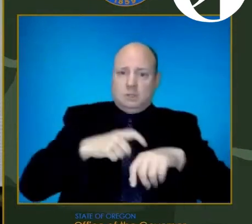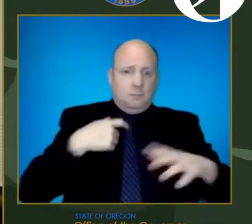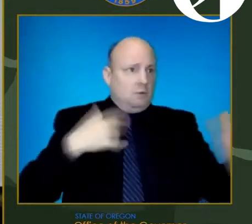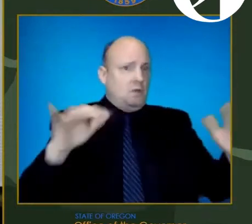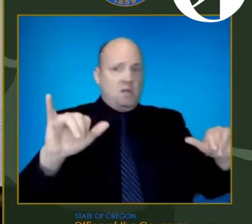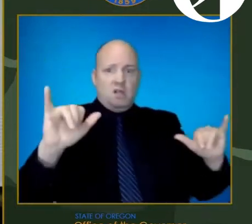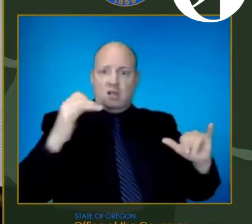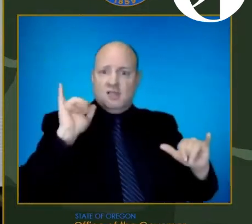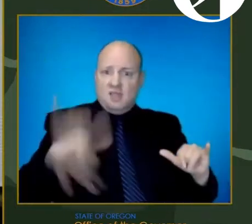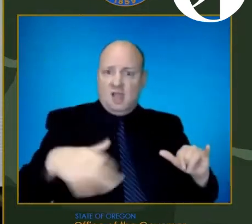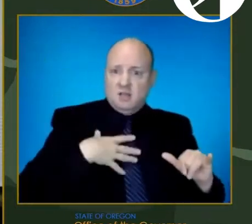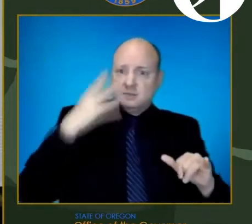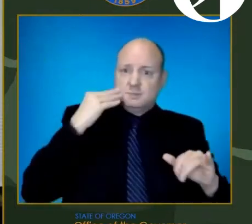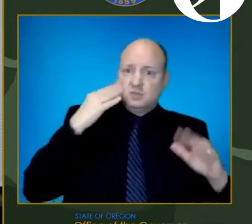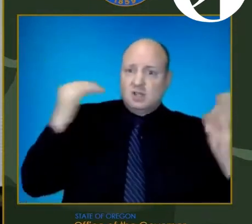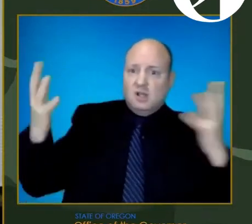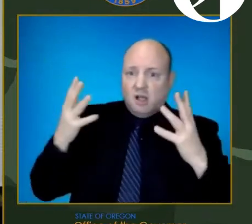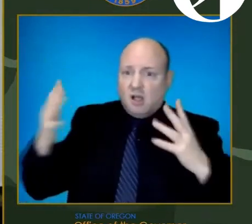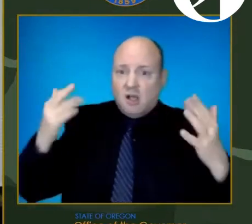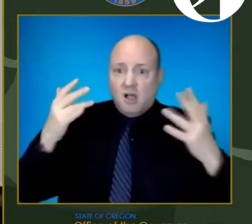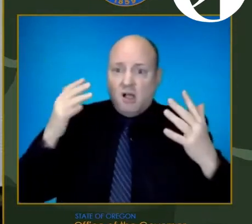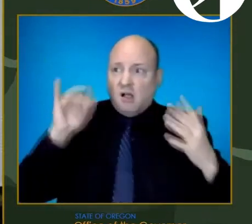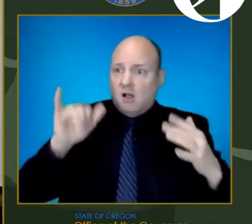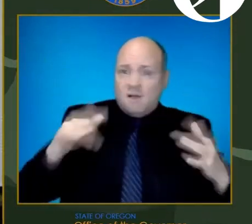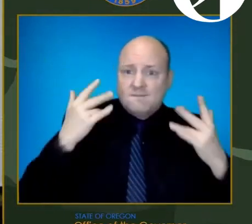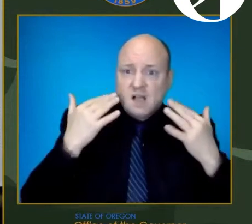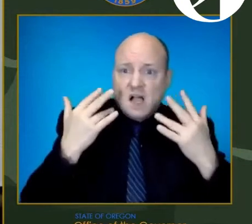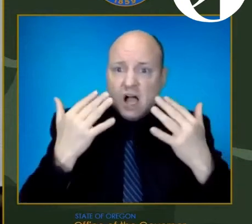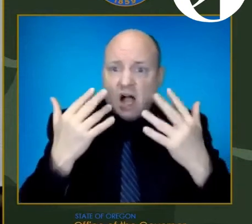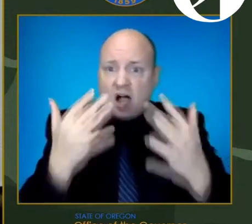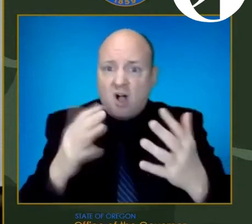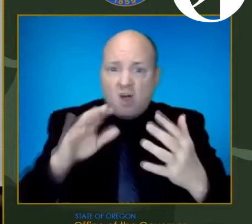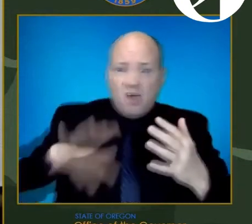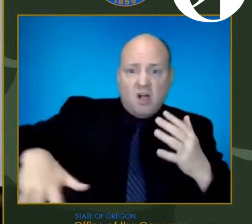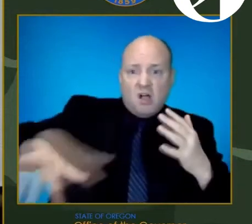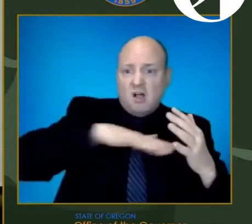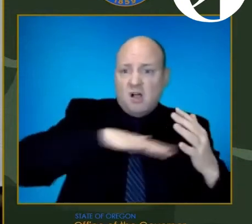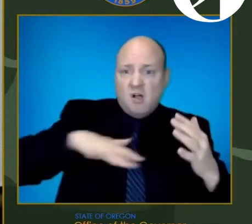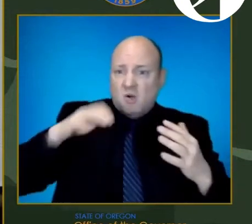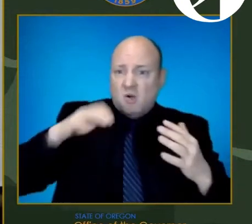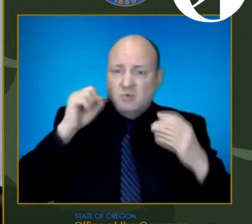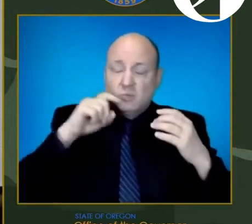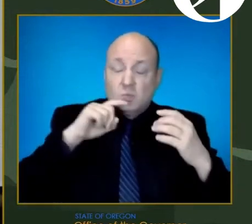To fight your first brush fire and have it be a fire of that magnitude is pretty